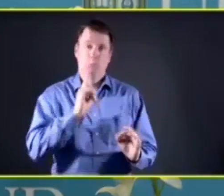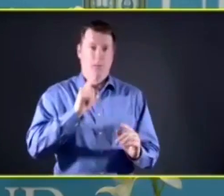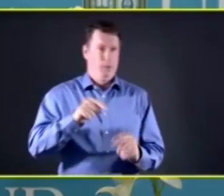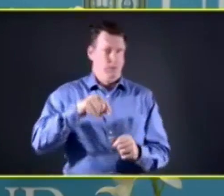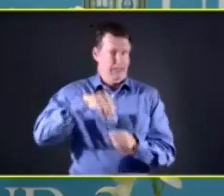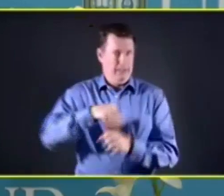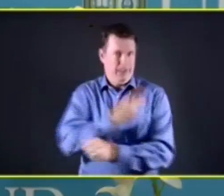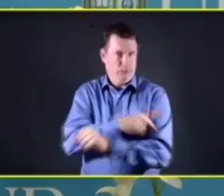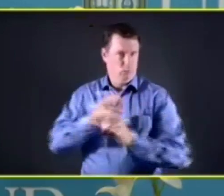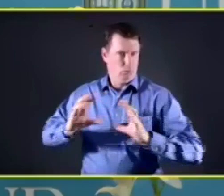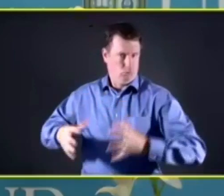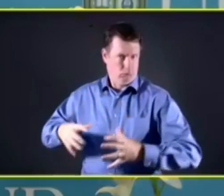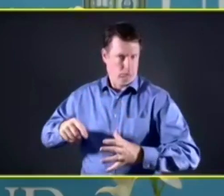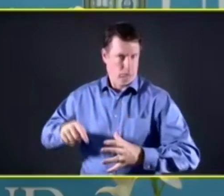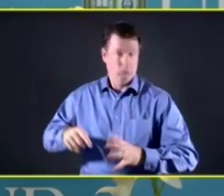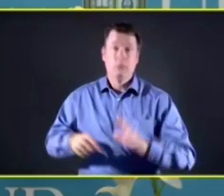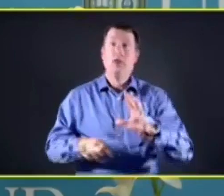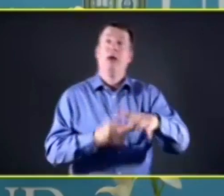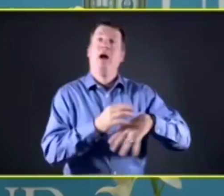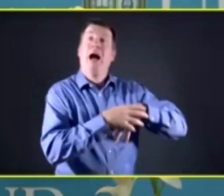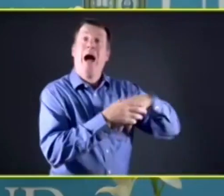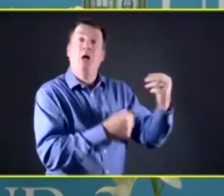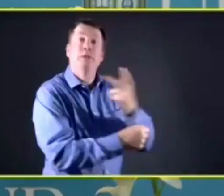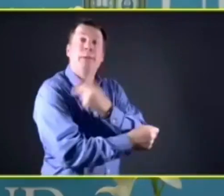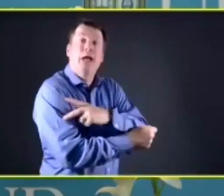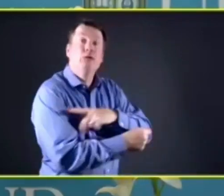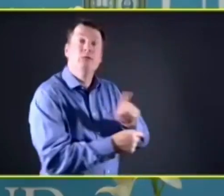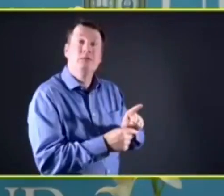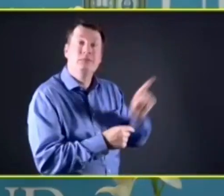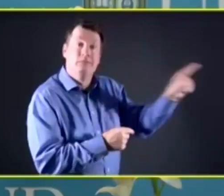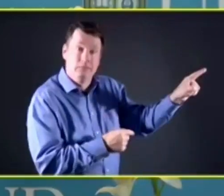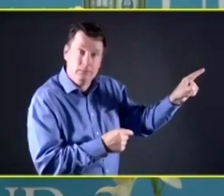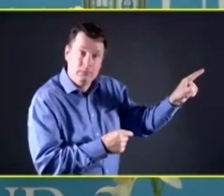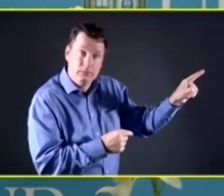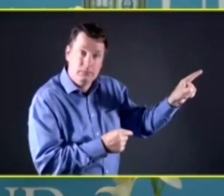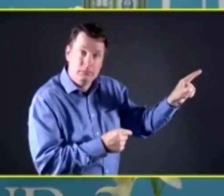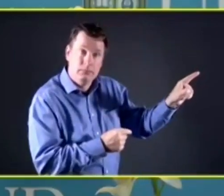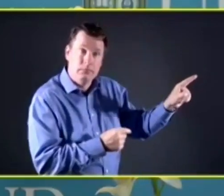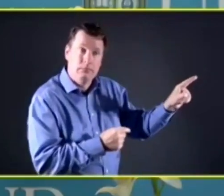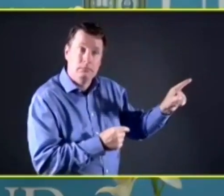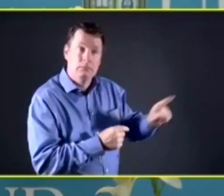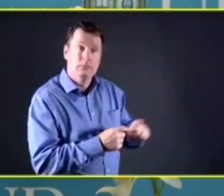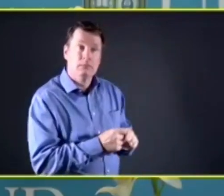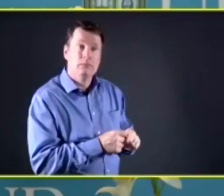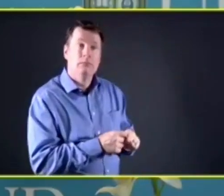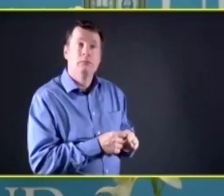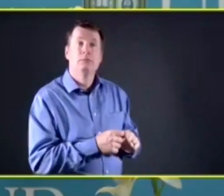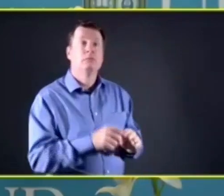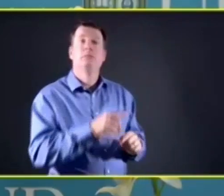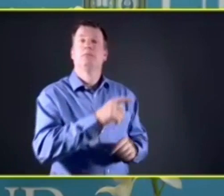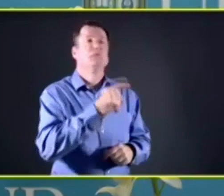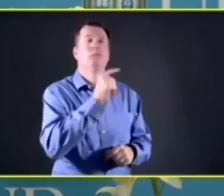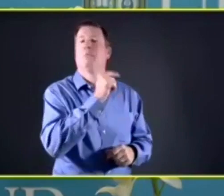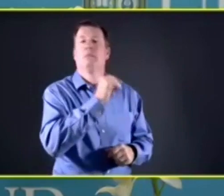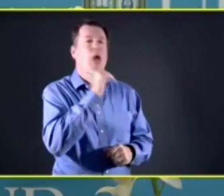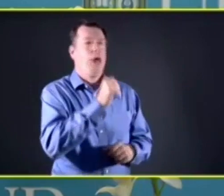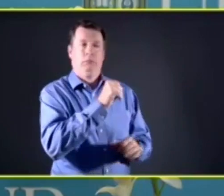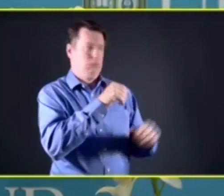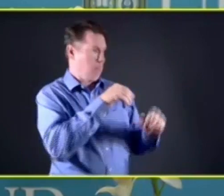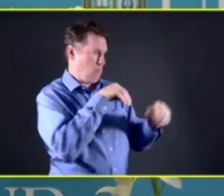us spread the word about this, because we do want to reach out to people to get in shortly after they've